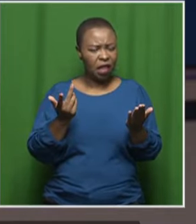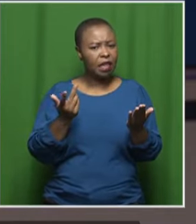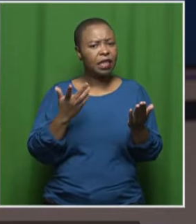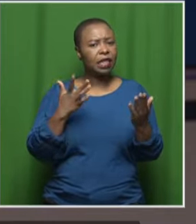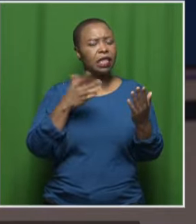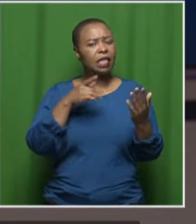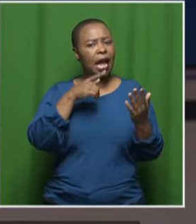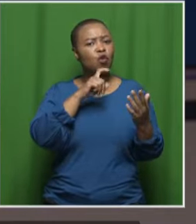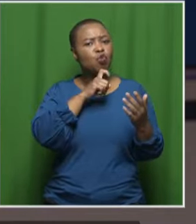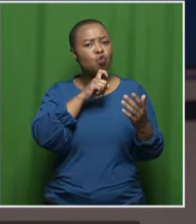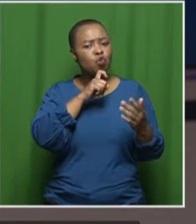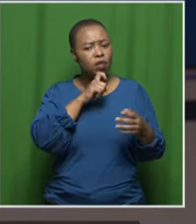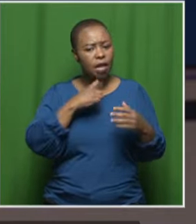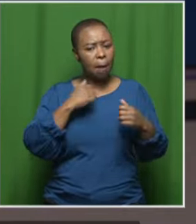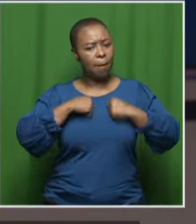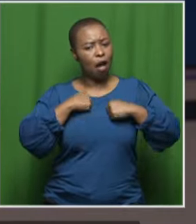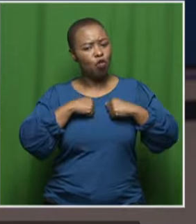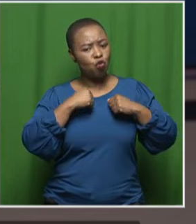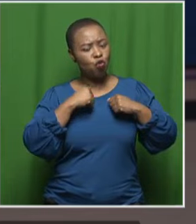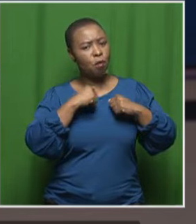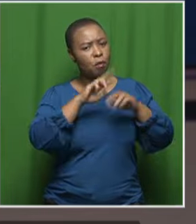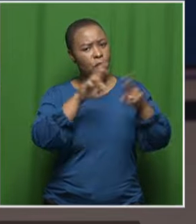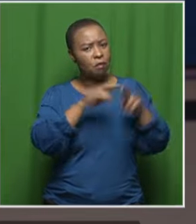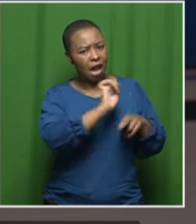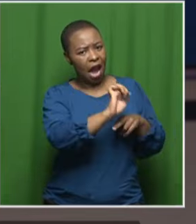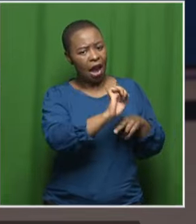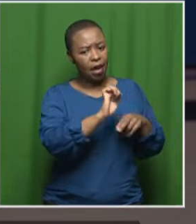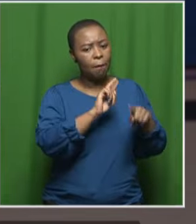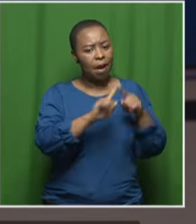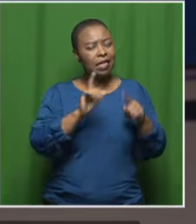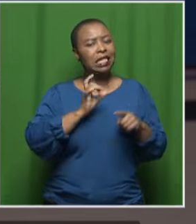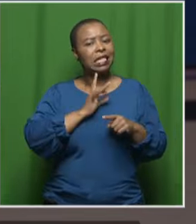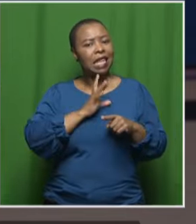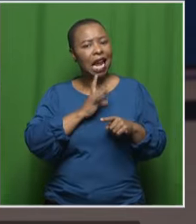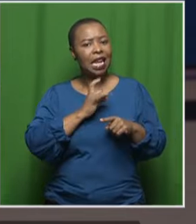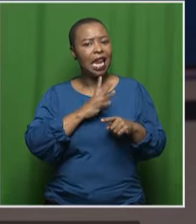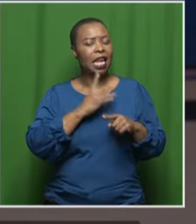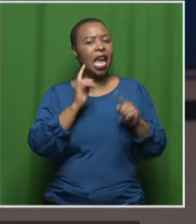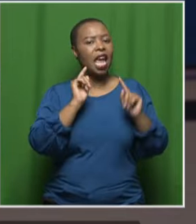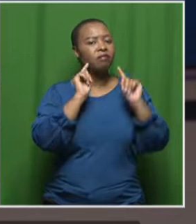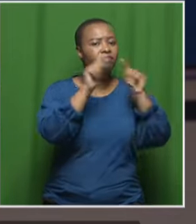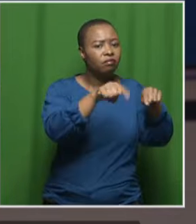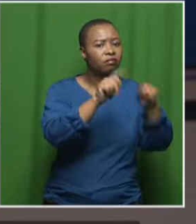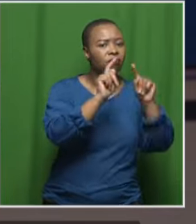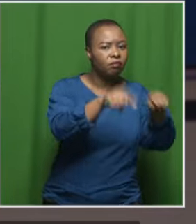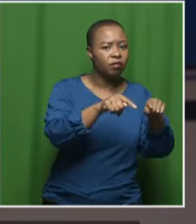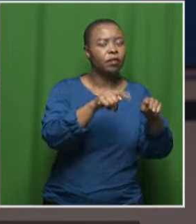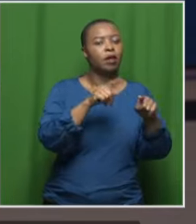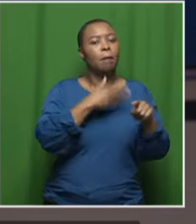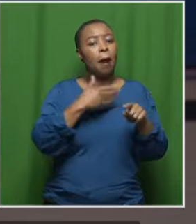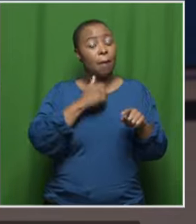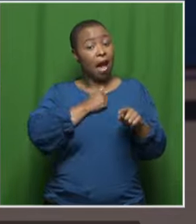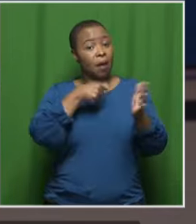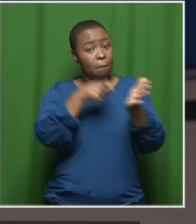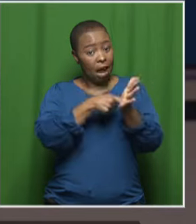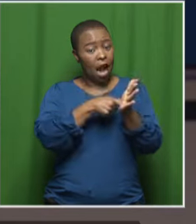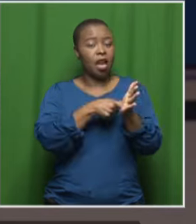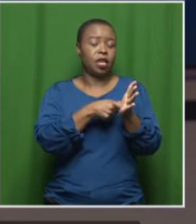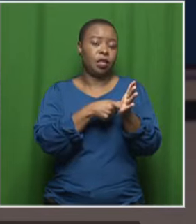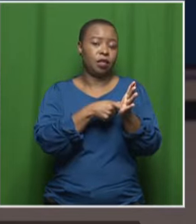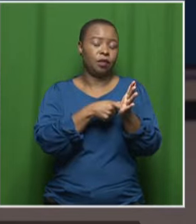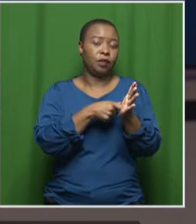bathroom. Wow. And yet I used to go there every Saturday to pay my mother's bills for the dresses my mother used to buy from her. And she